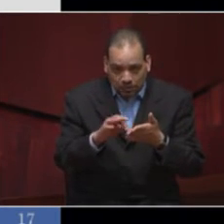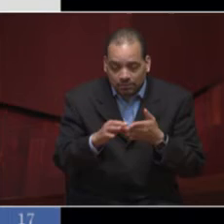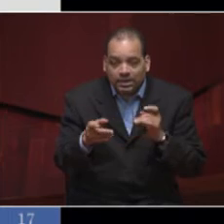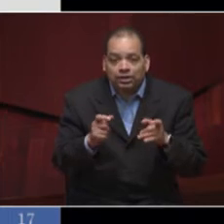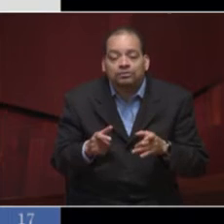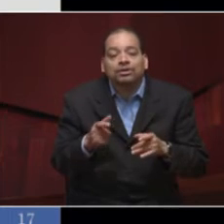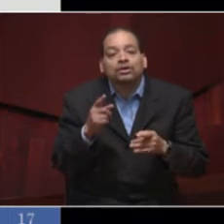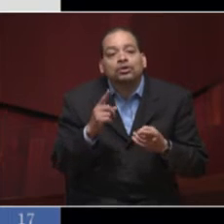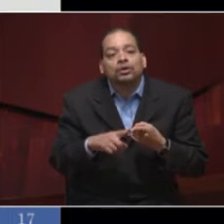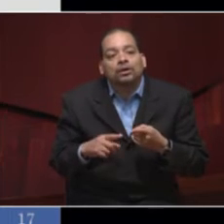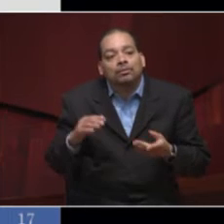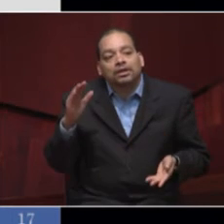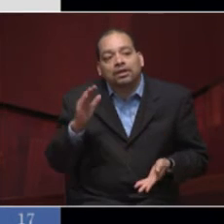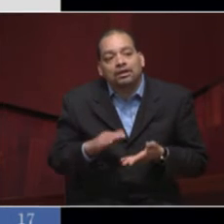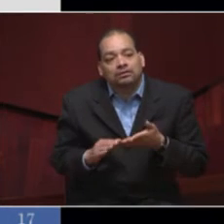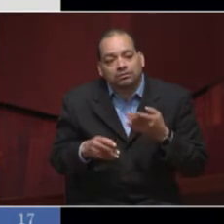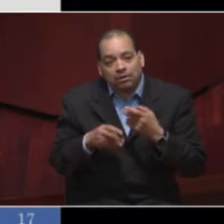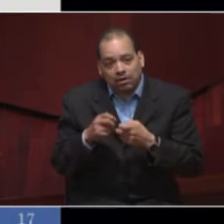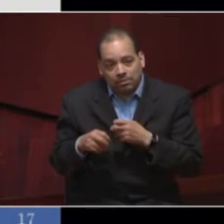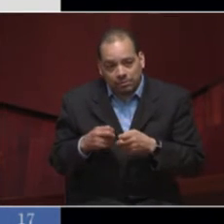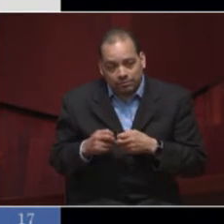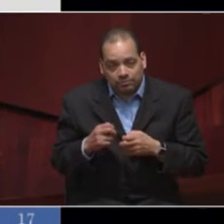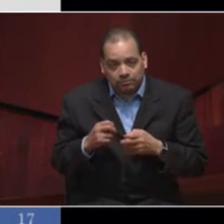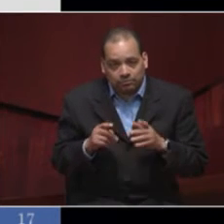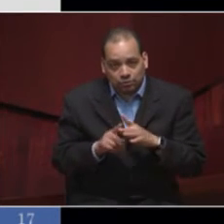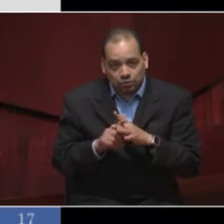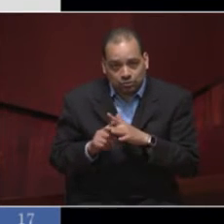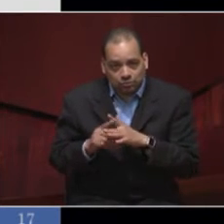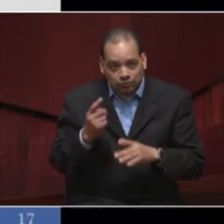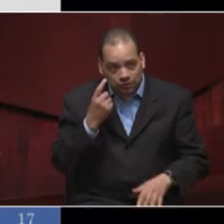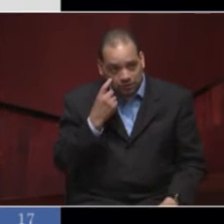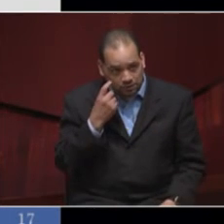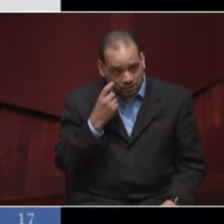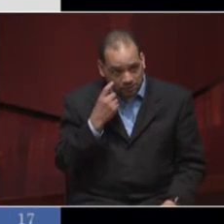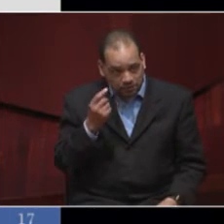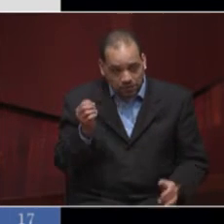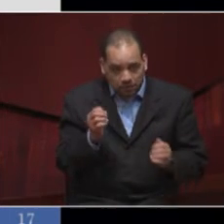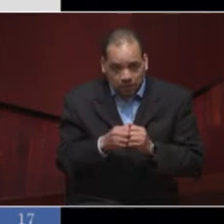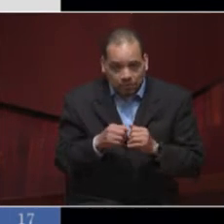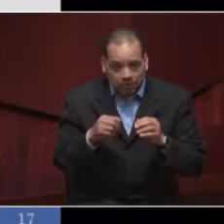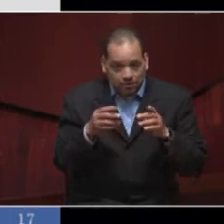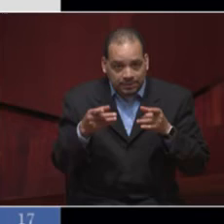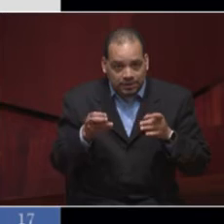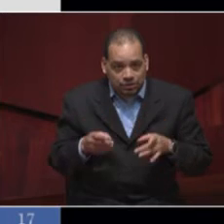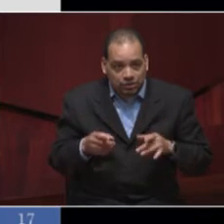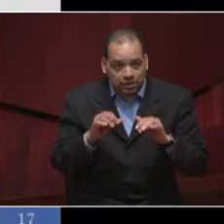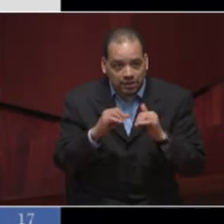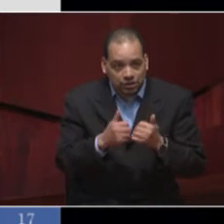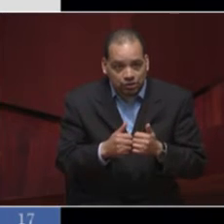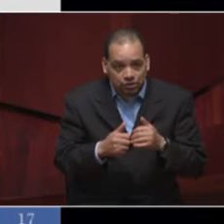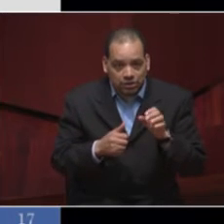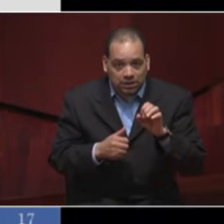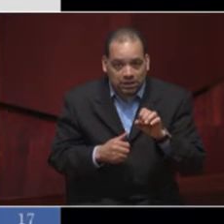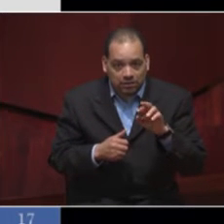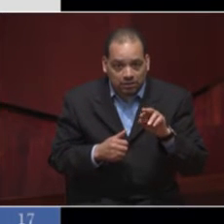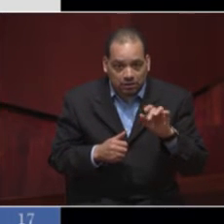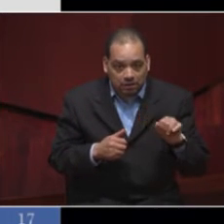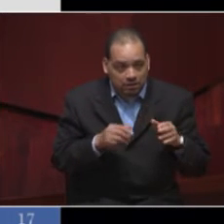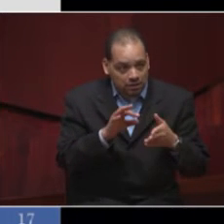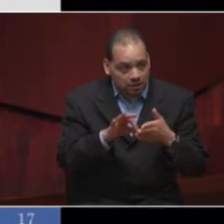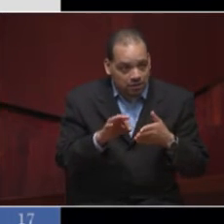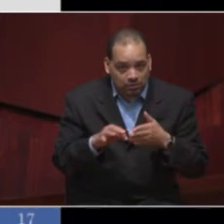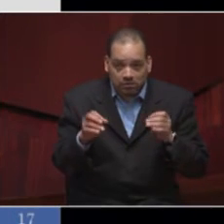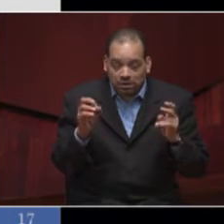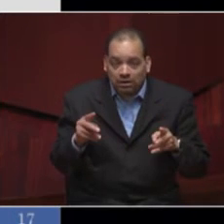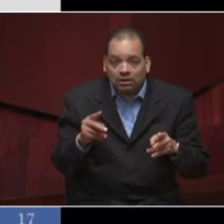to help minimize a few issues that have surfaced recently with managing agency ERA accounts. I'd like to go over